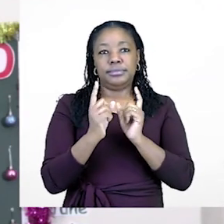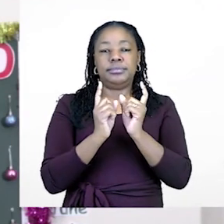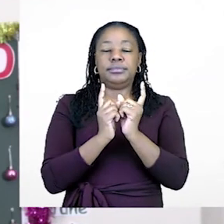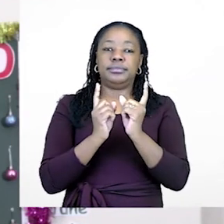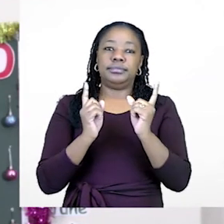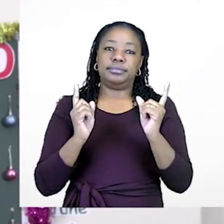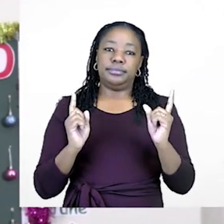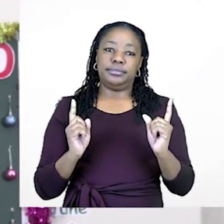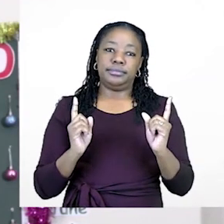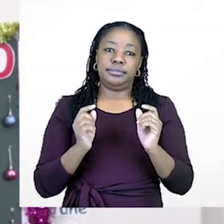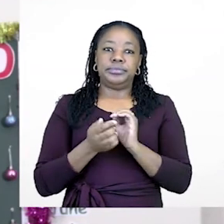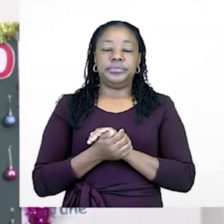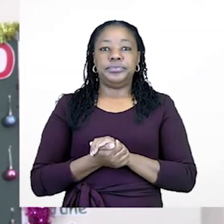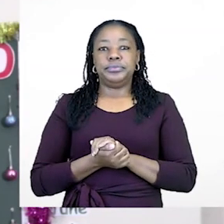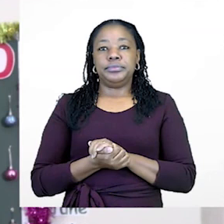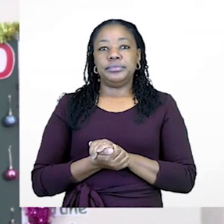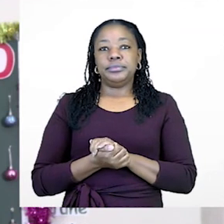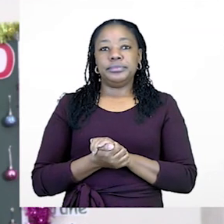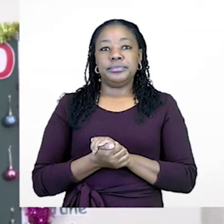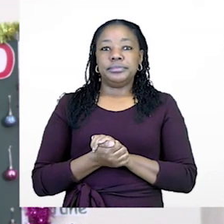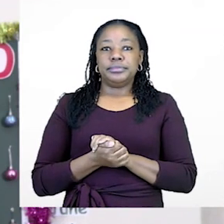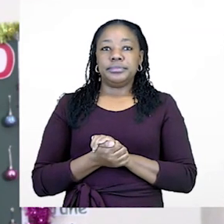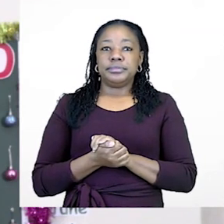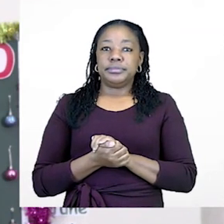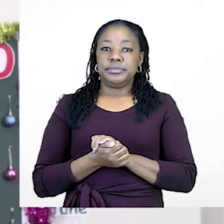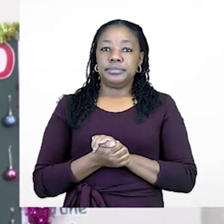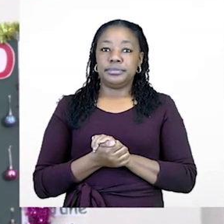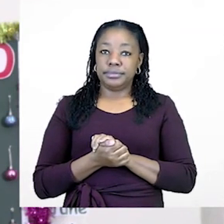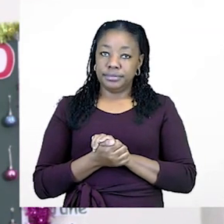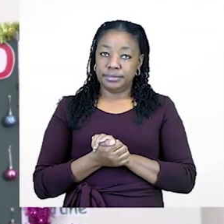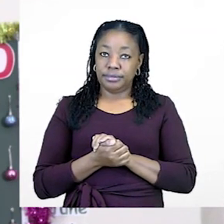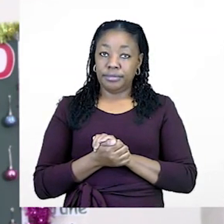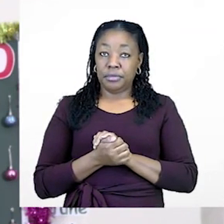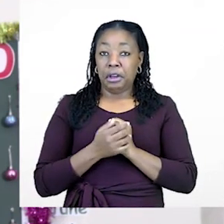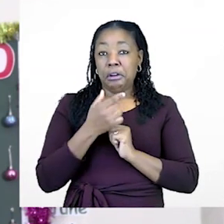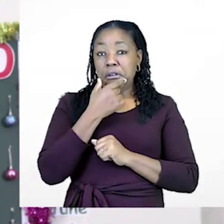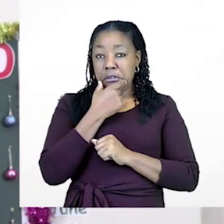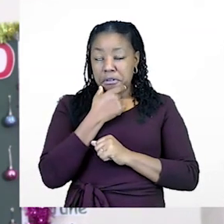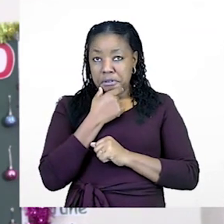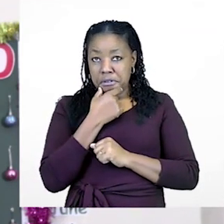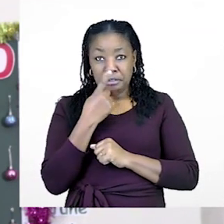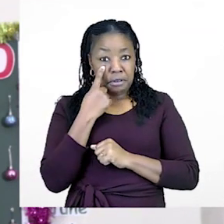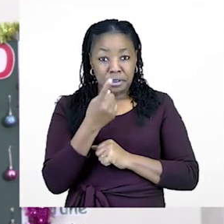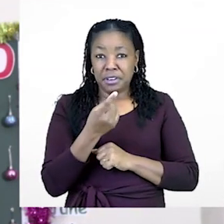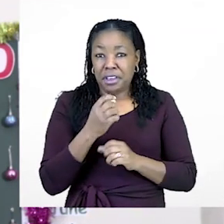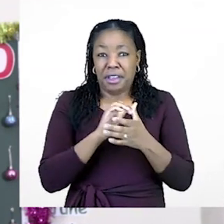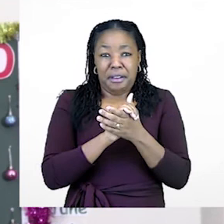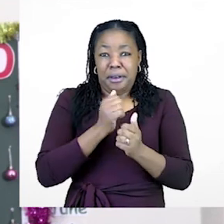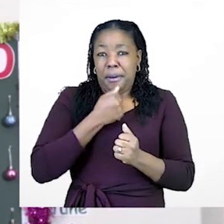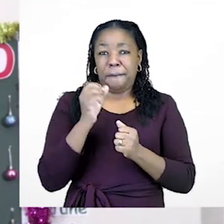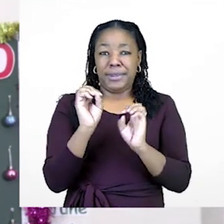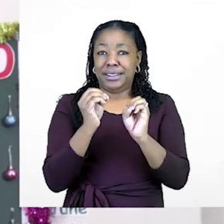you and in front of you. But I'm really sad because I haven't seen my friend Zoe today. Have you